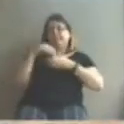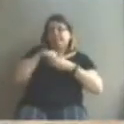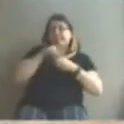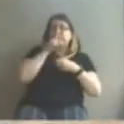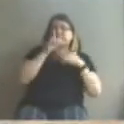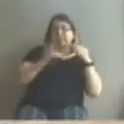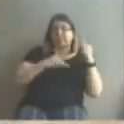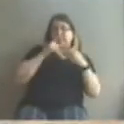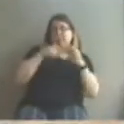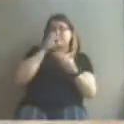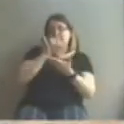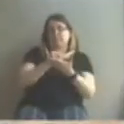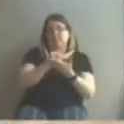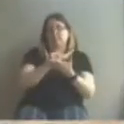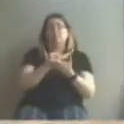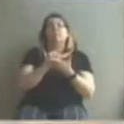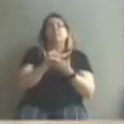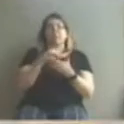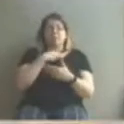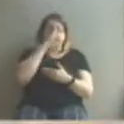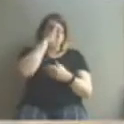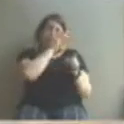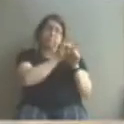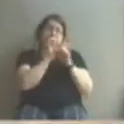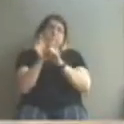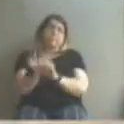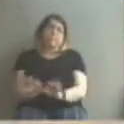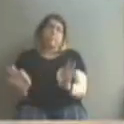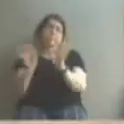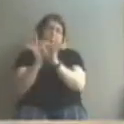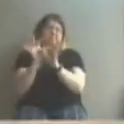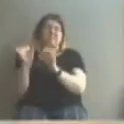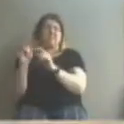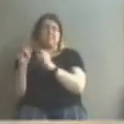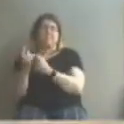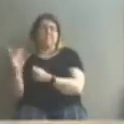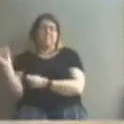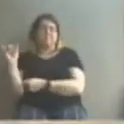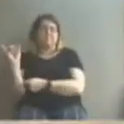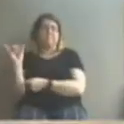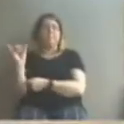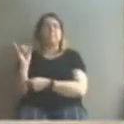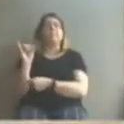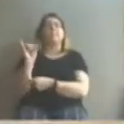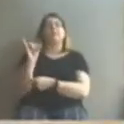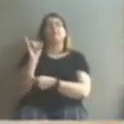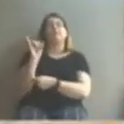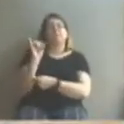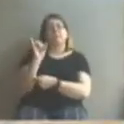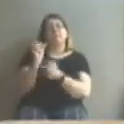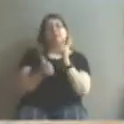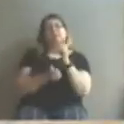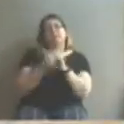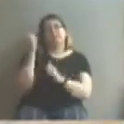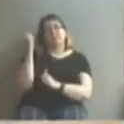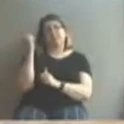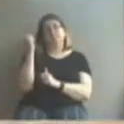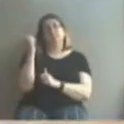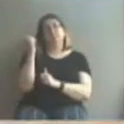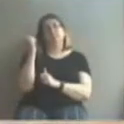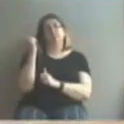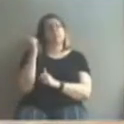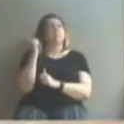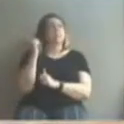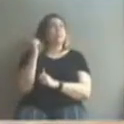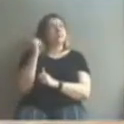that work. With that said, I thought it was also important, as did the team that we've been working with, most of, and I say this kind